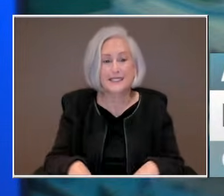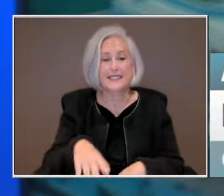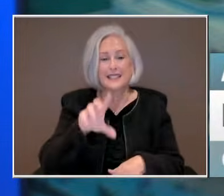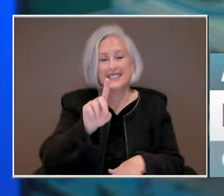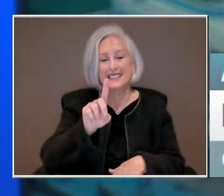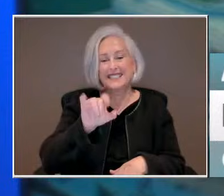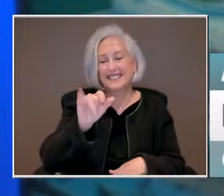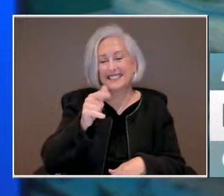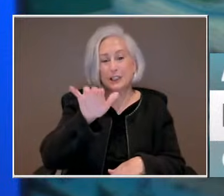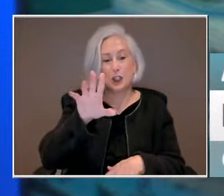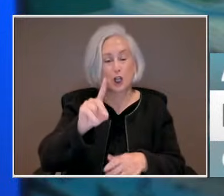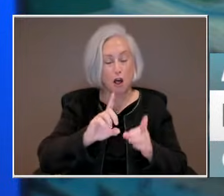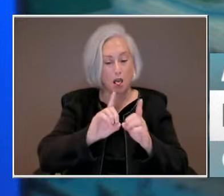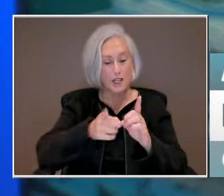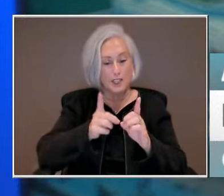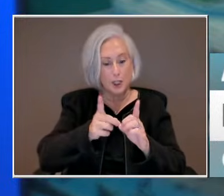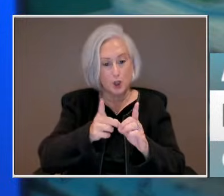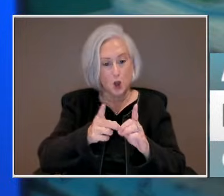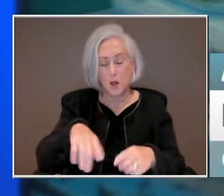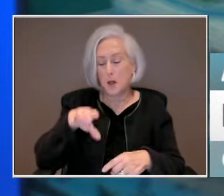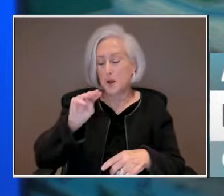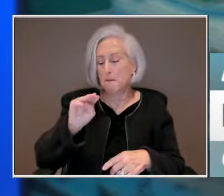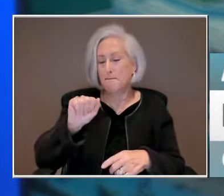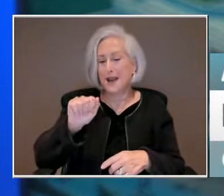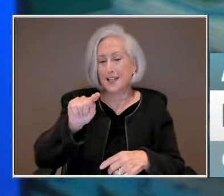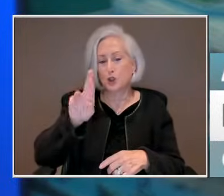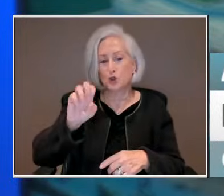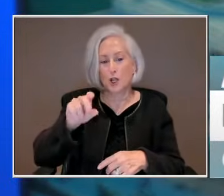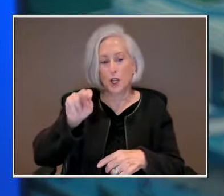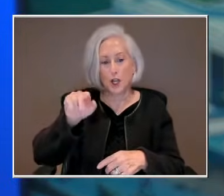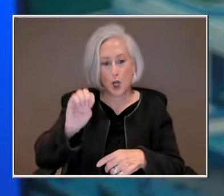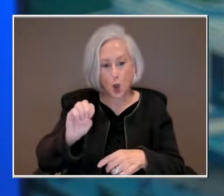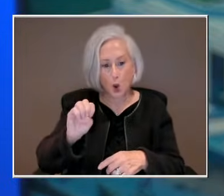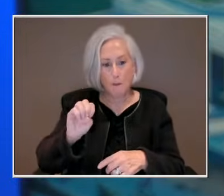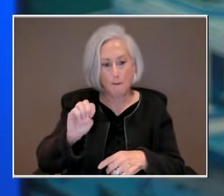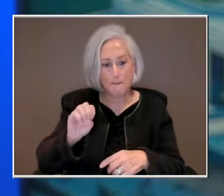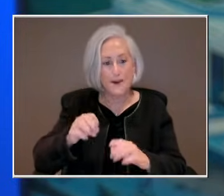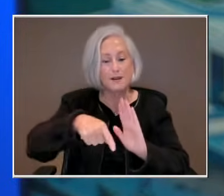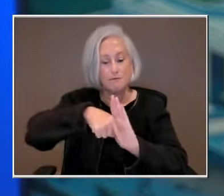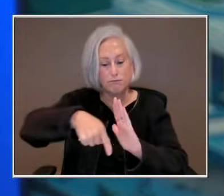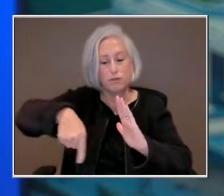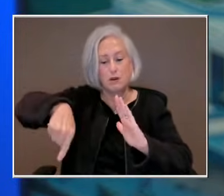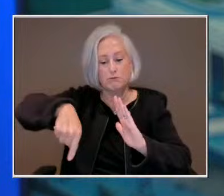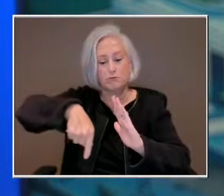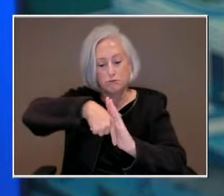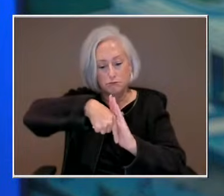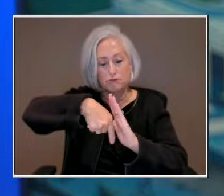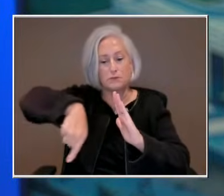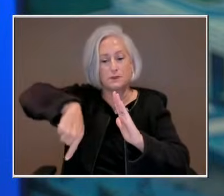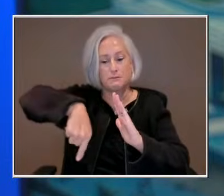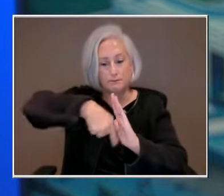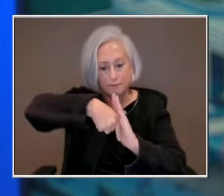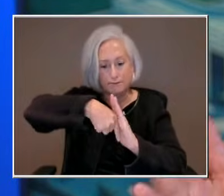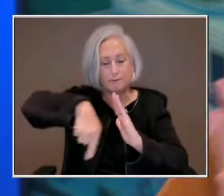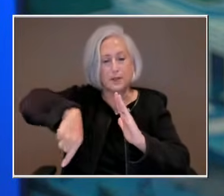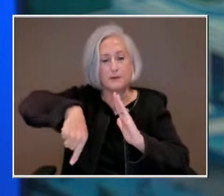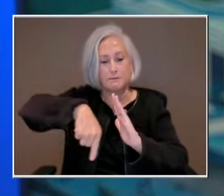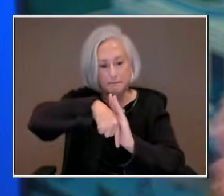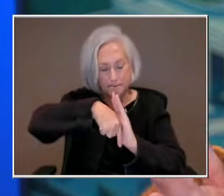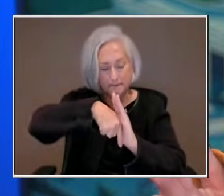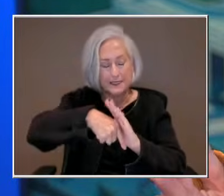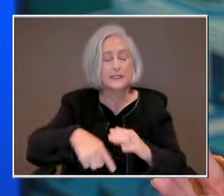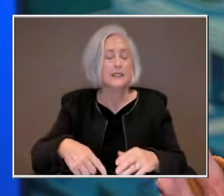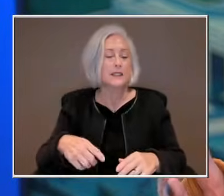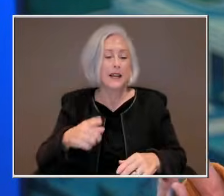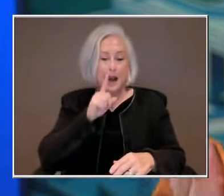like a cowbell. And I'm sure our neighbors up the hall will be glad when we're done with this project. But what a metronome does is it keeps the